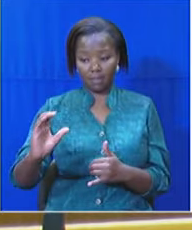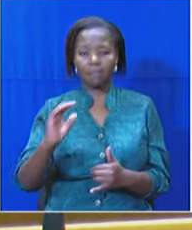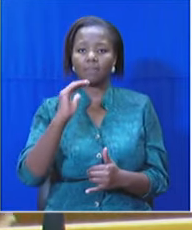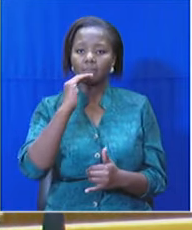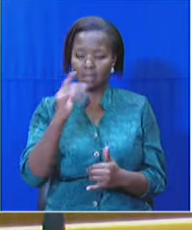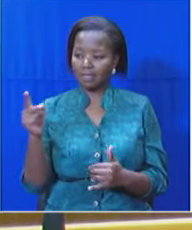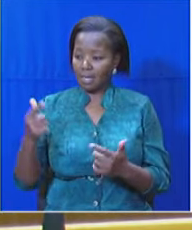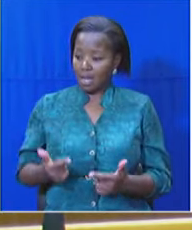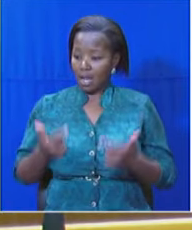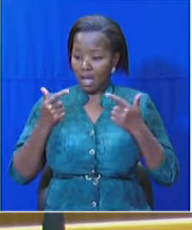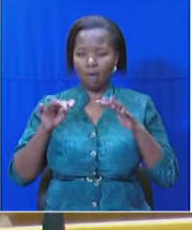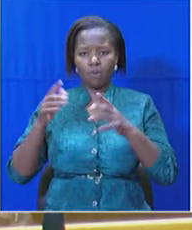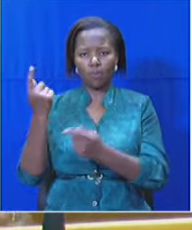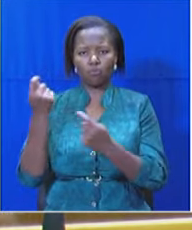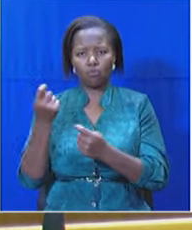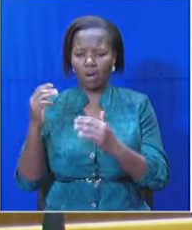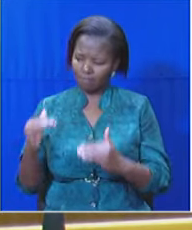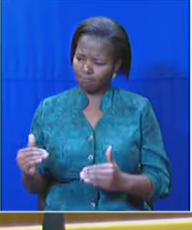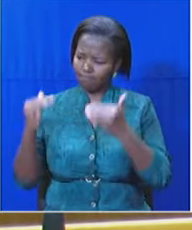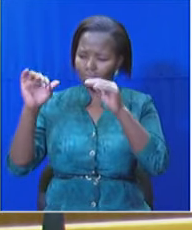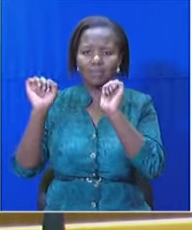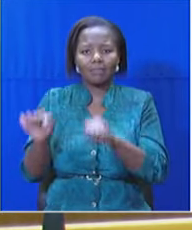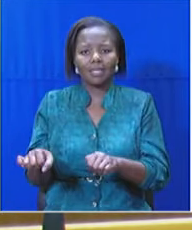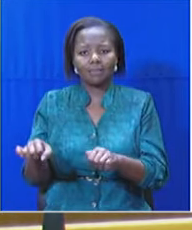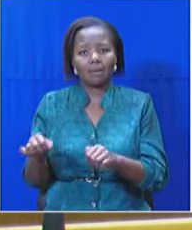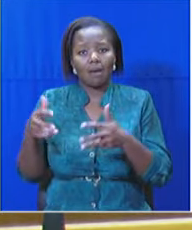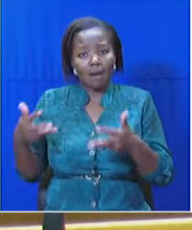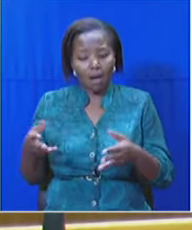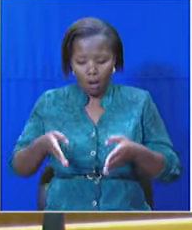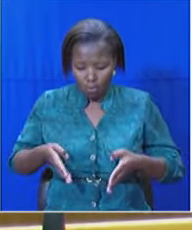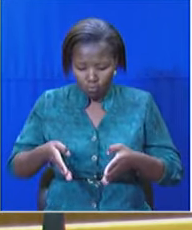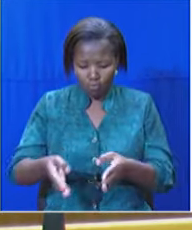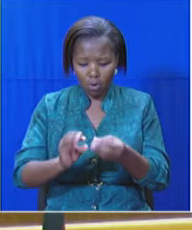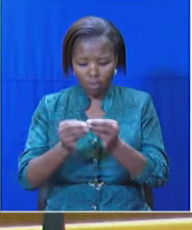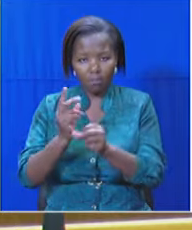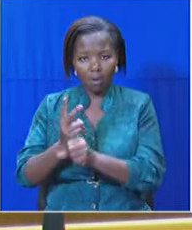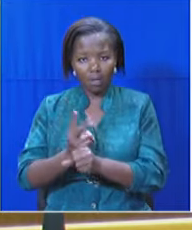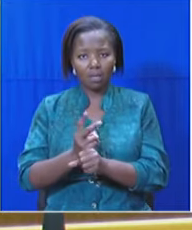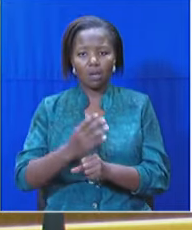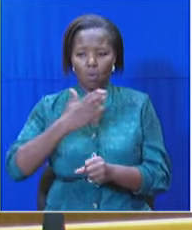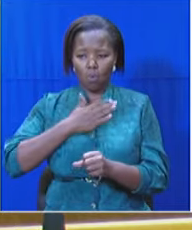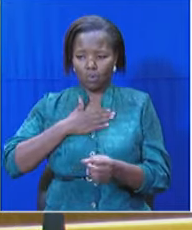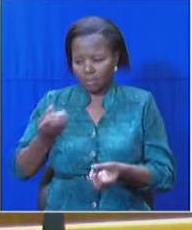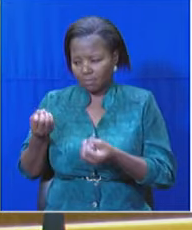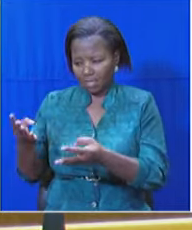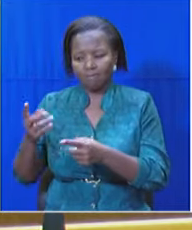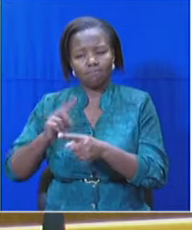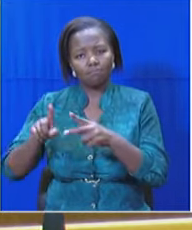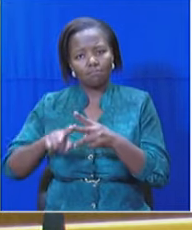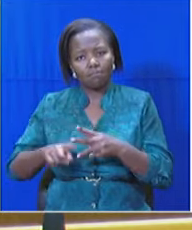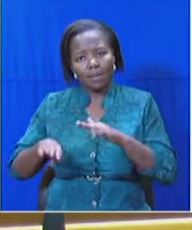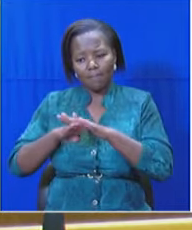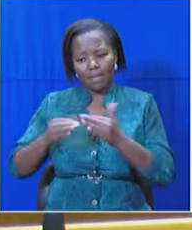the standard of living of rural people through the upgrading of roads, provision of water, and other basic services. It